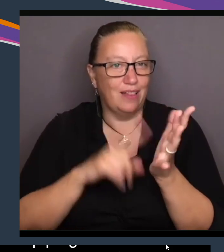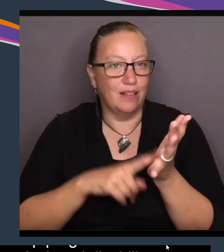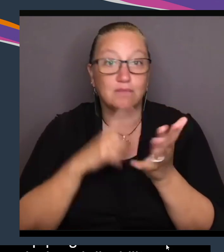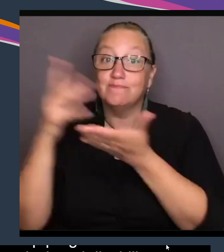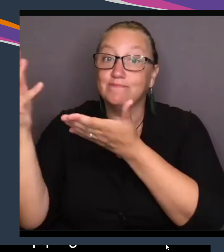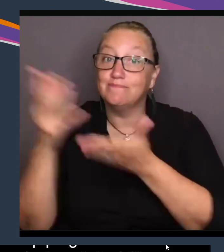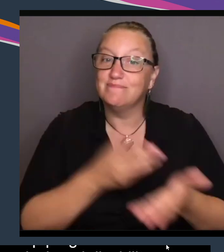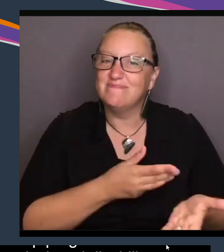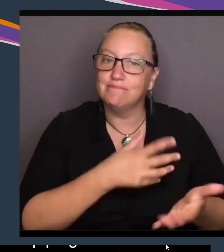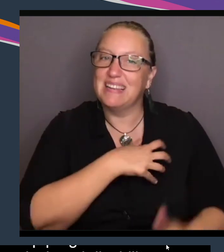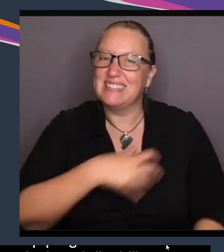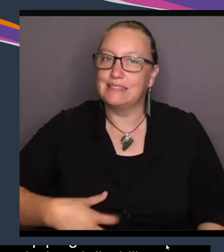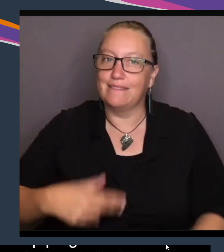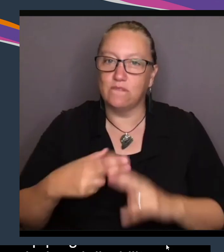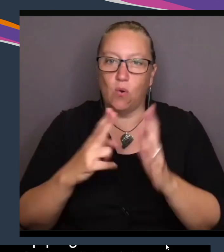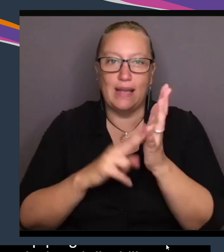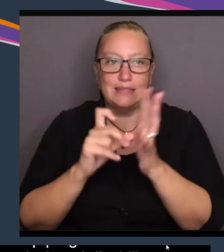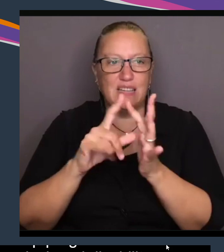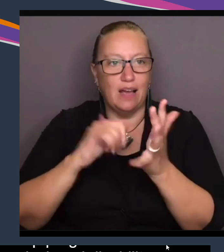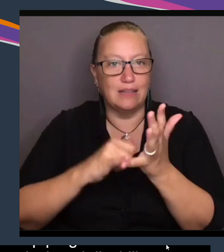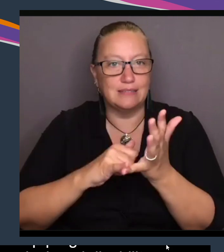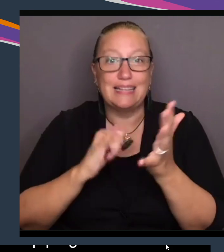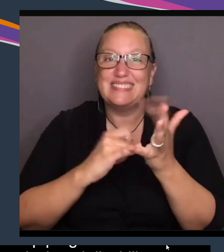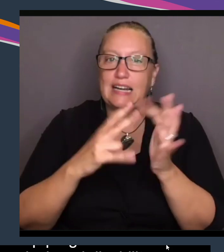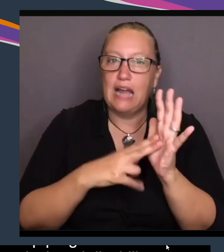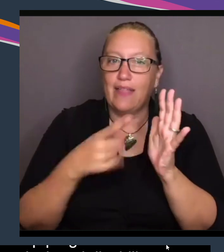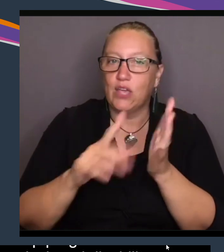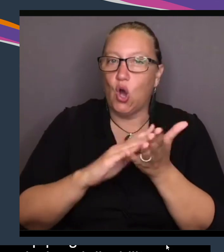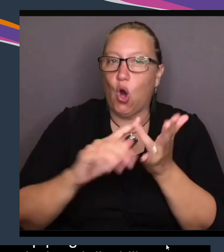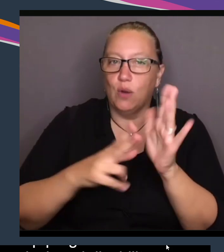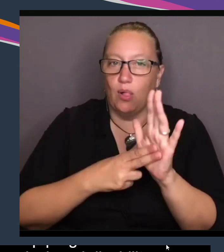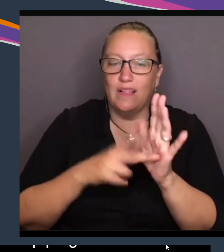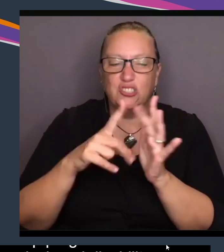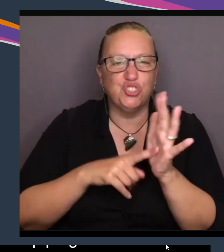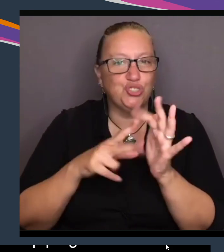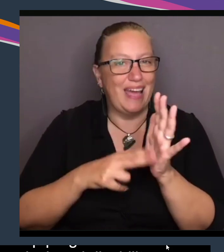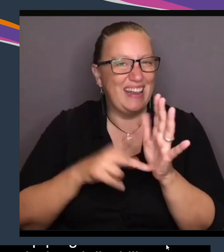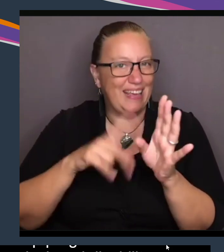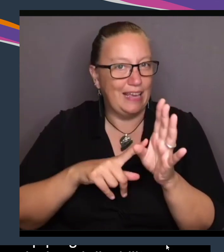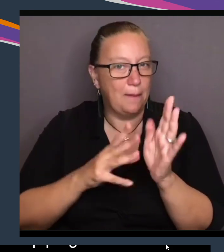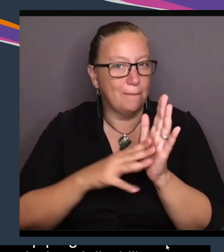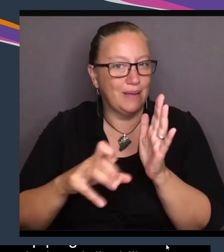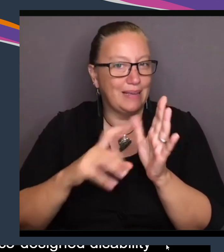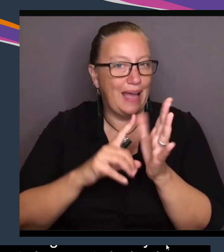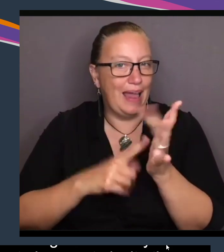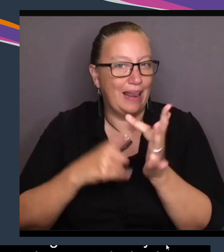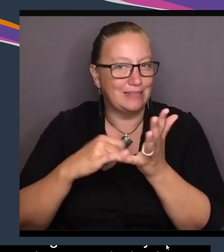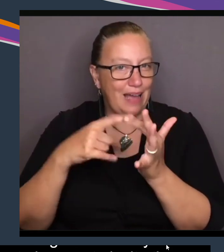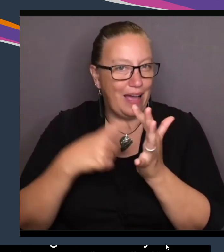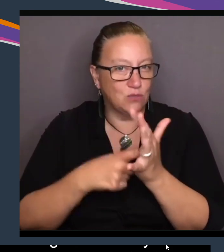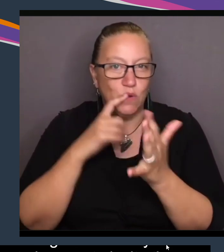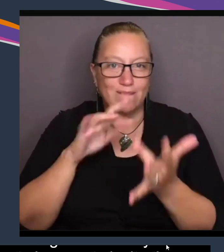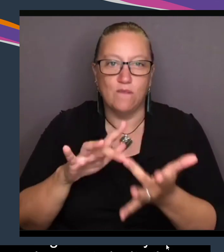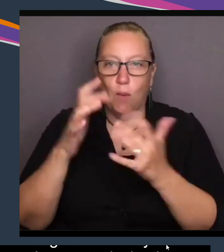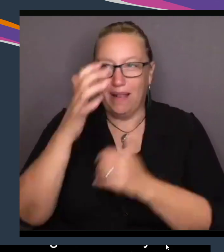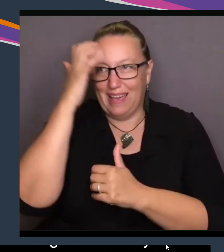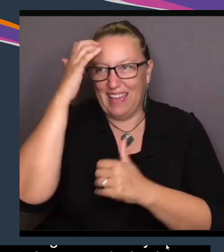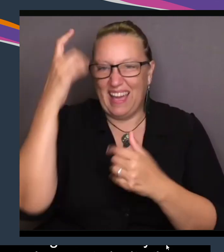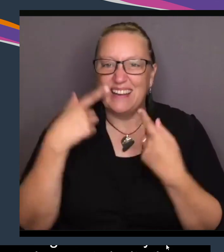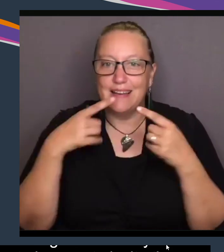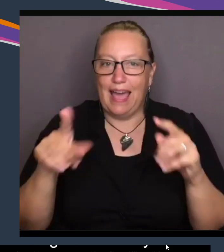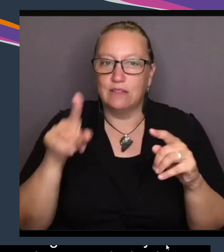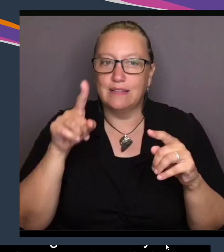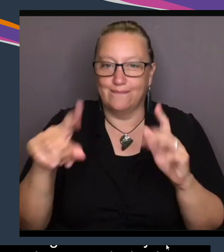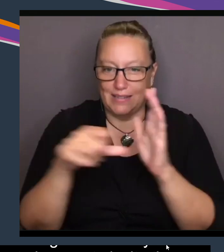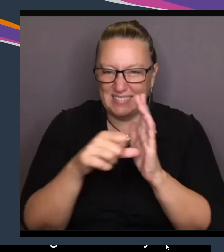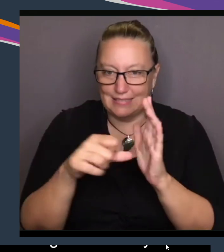the Honourable Jenny McAllister, to formally launch this round of funding and to address us today. Minister McAllister has